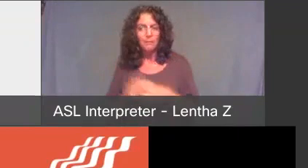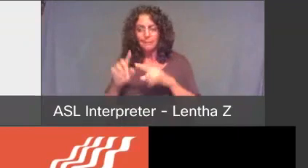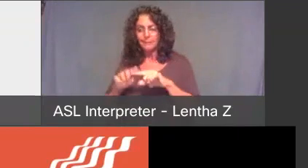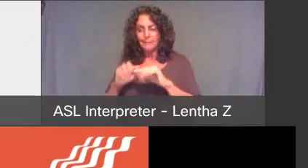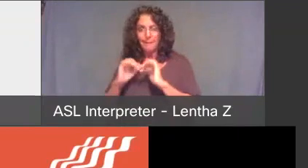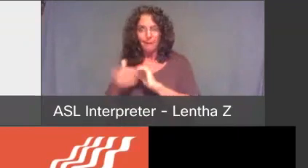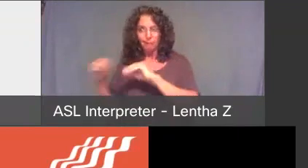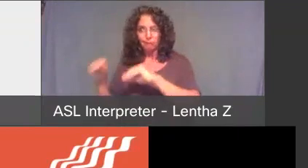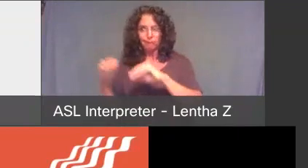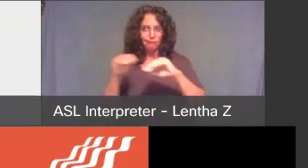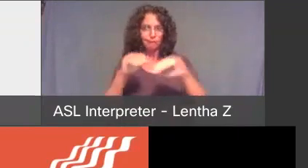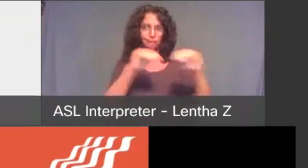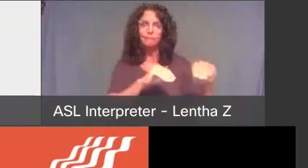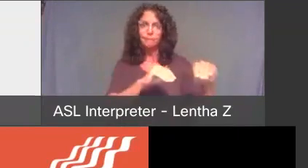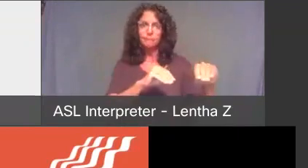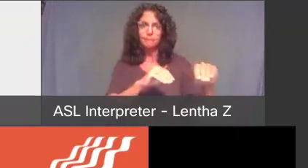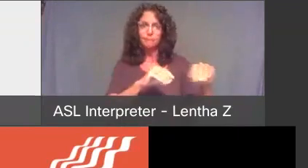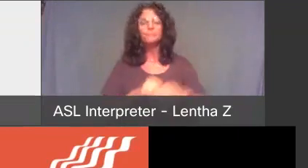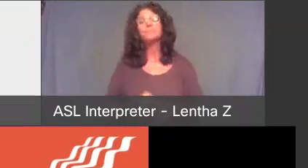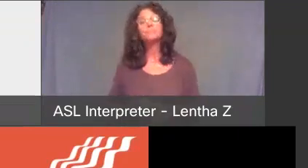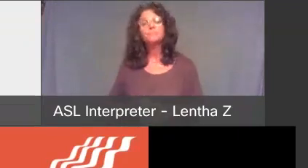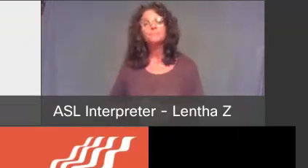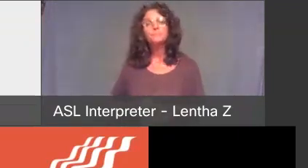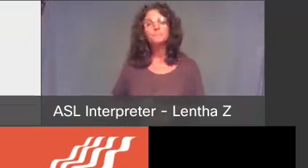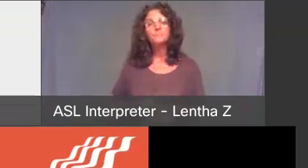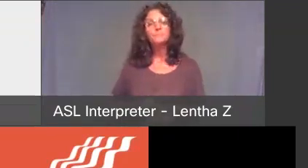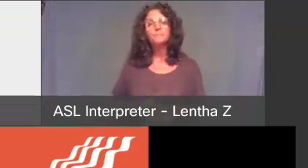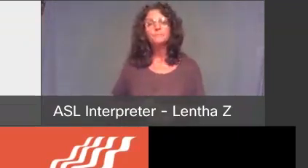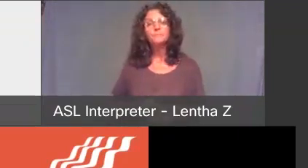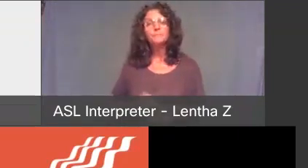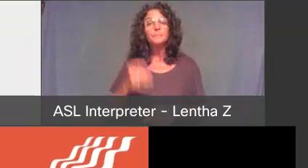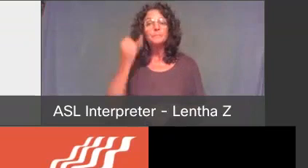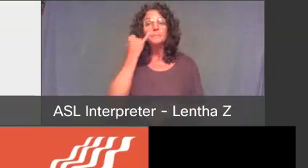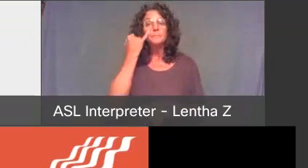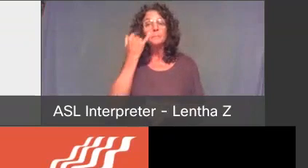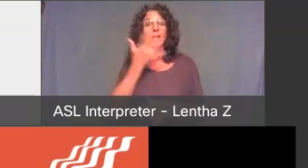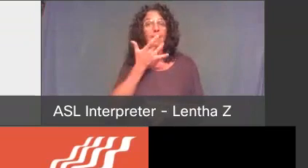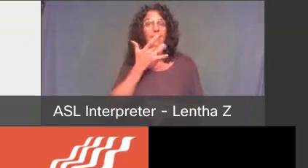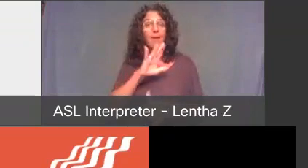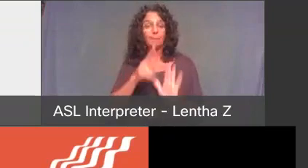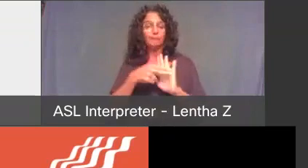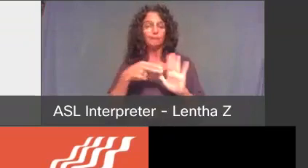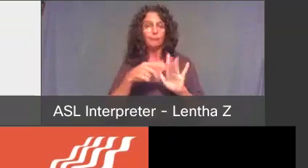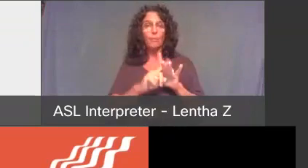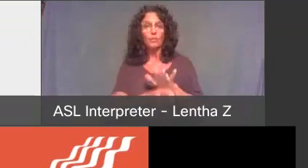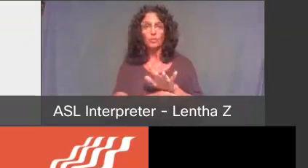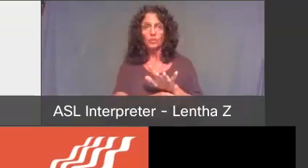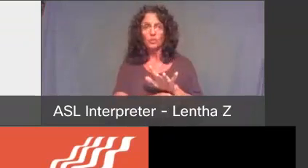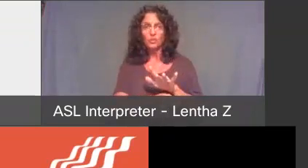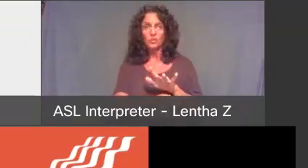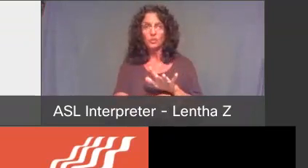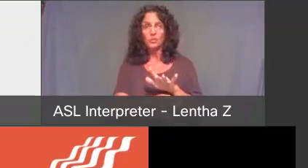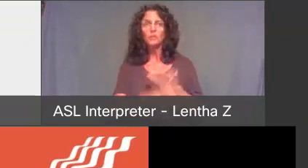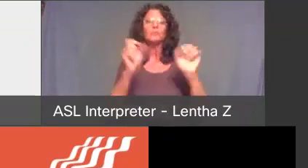migrates, right? If you are lucky enough to get deemed a refugee early on from, wherever you are, and you get to hop